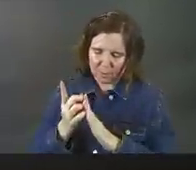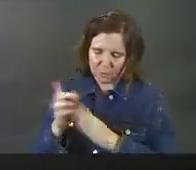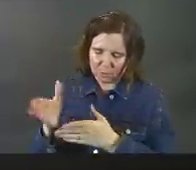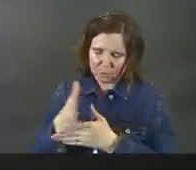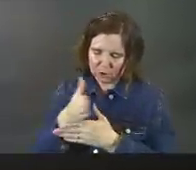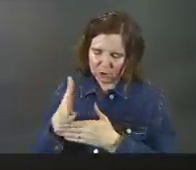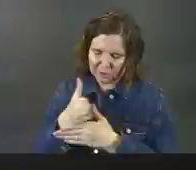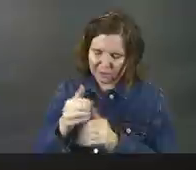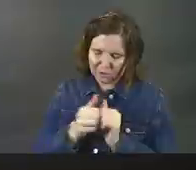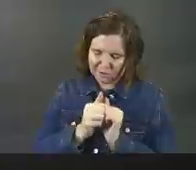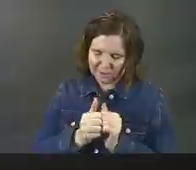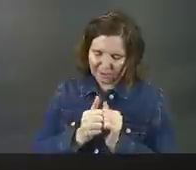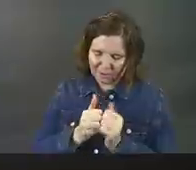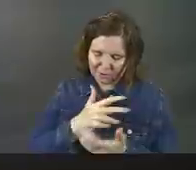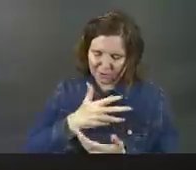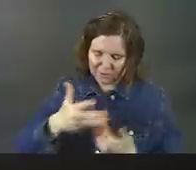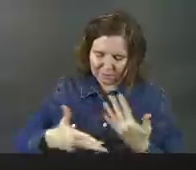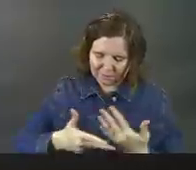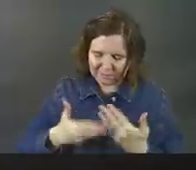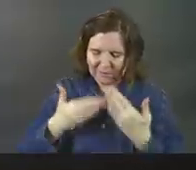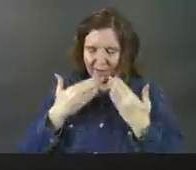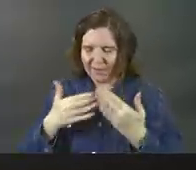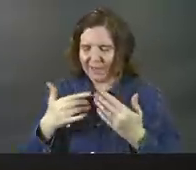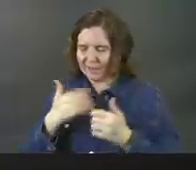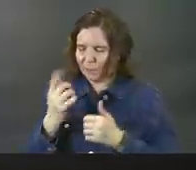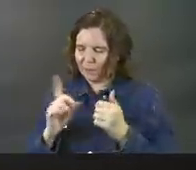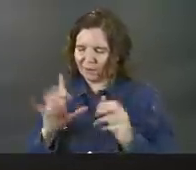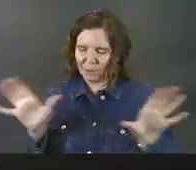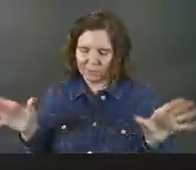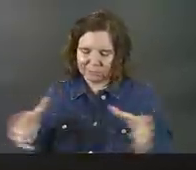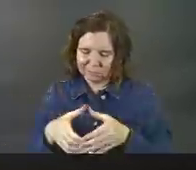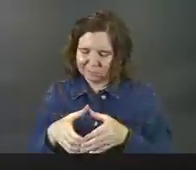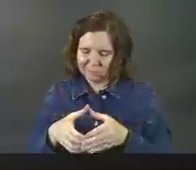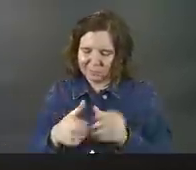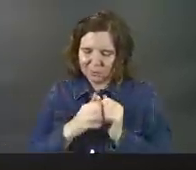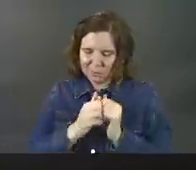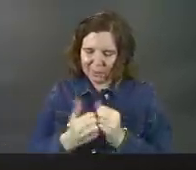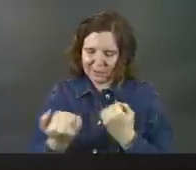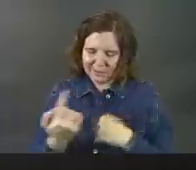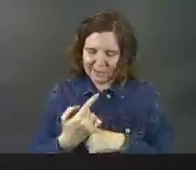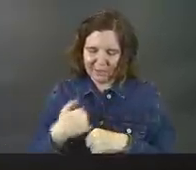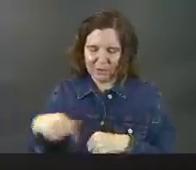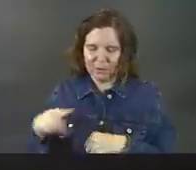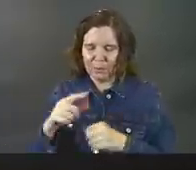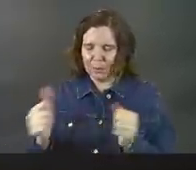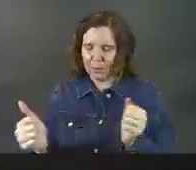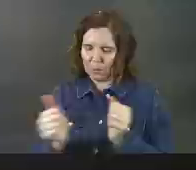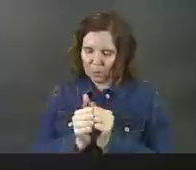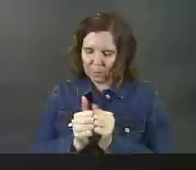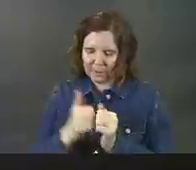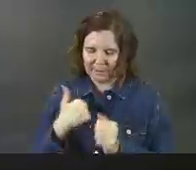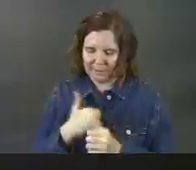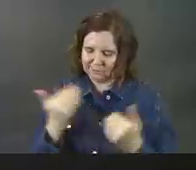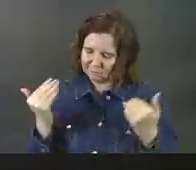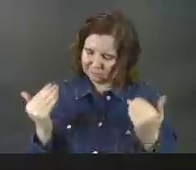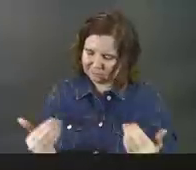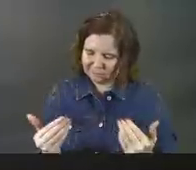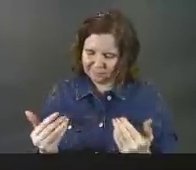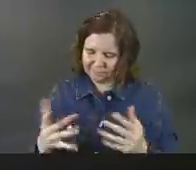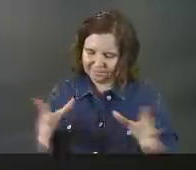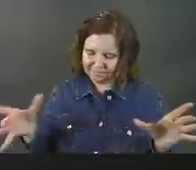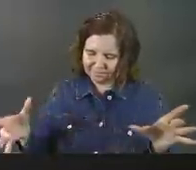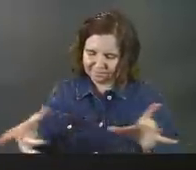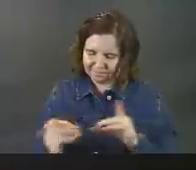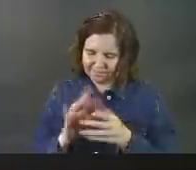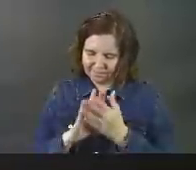get to share right here together. Father, I thank you that wherever we're gathered together today, Father, that you are with us, God, that you're bringing us